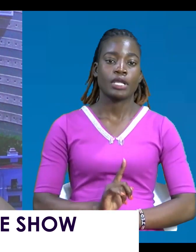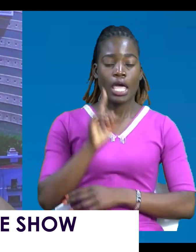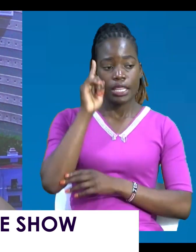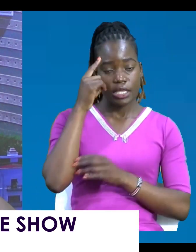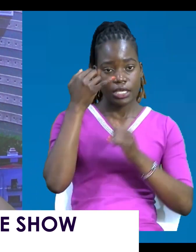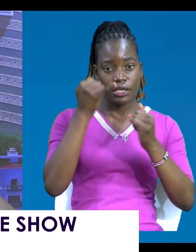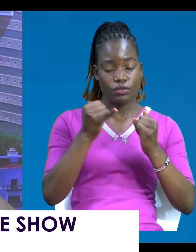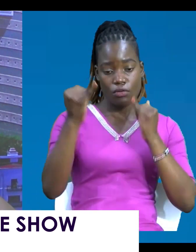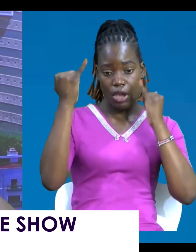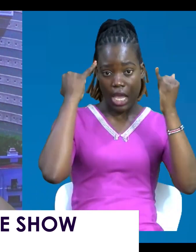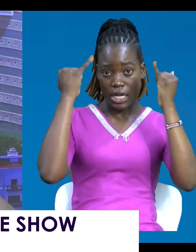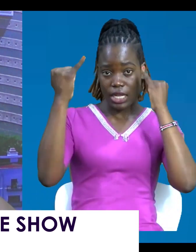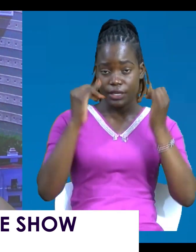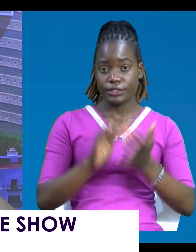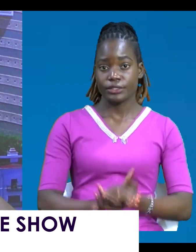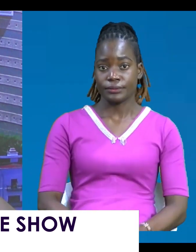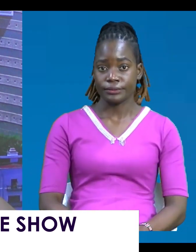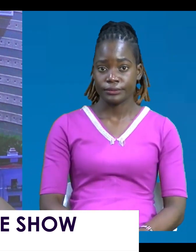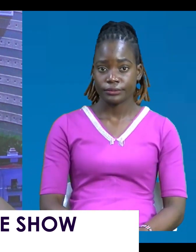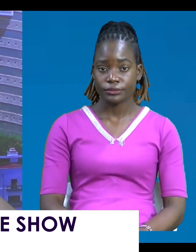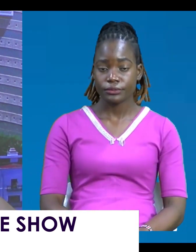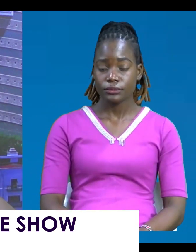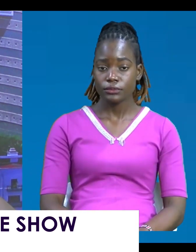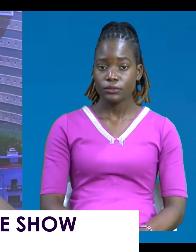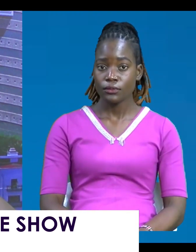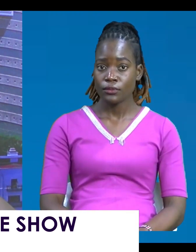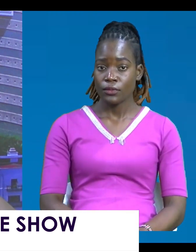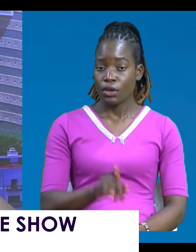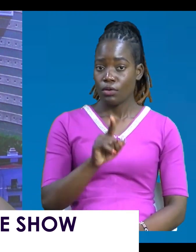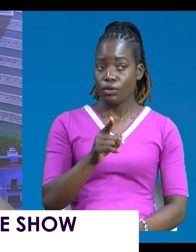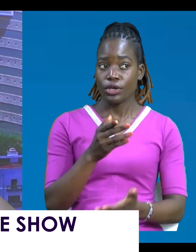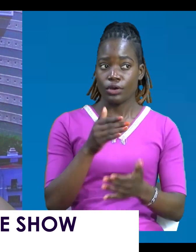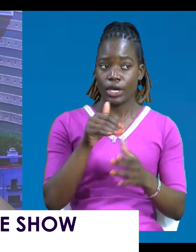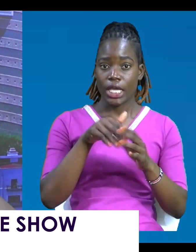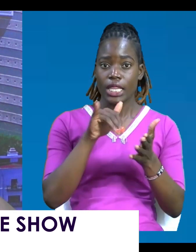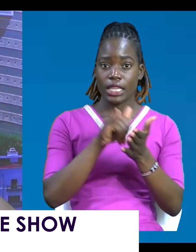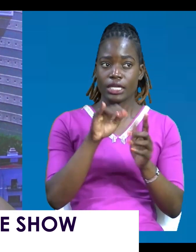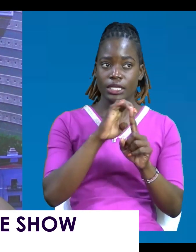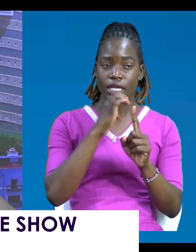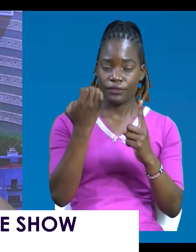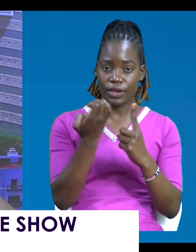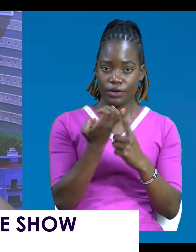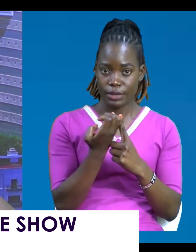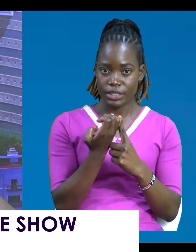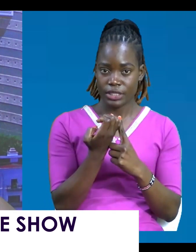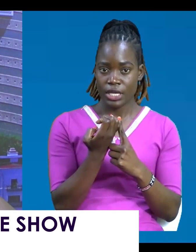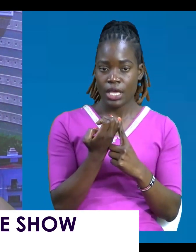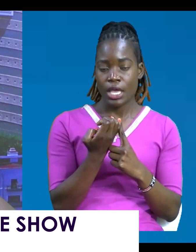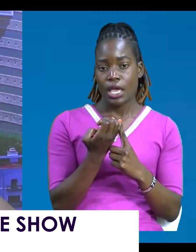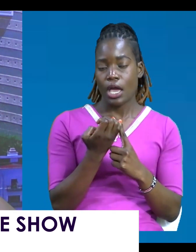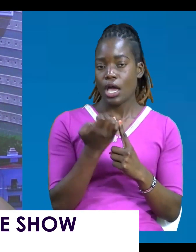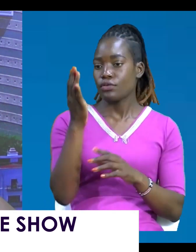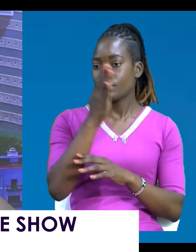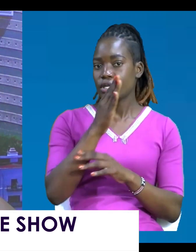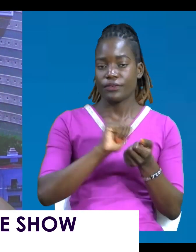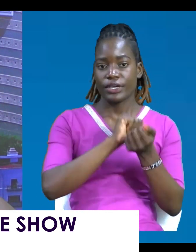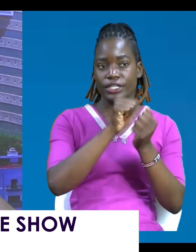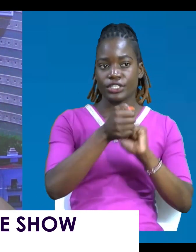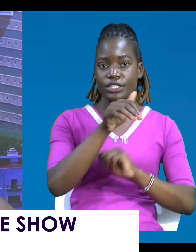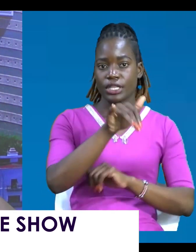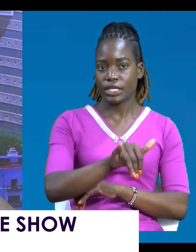thinking new ideas. As long as you're in that environment, you may never change